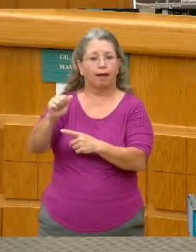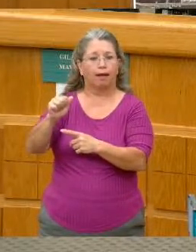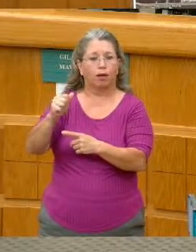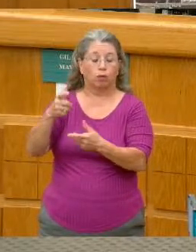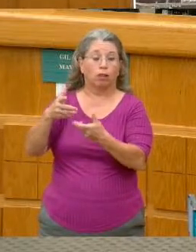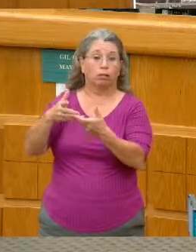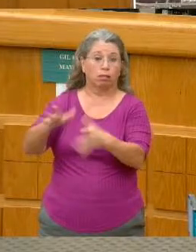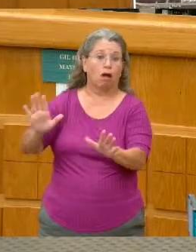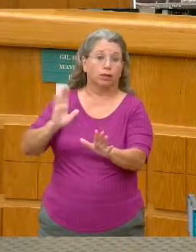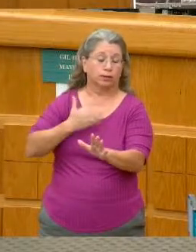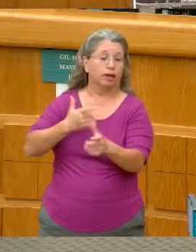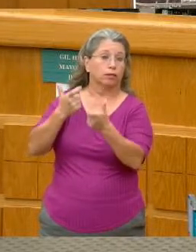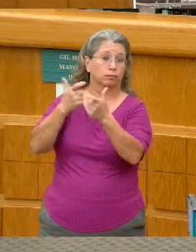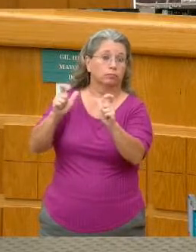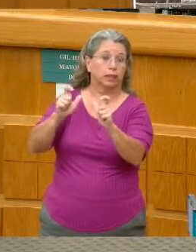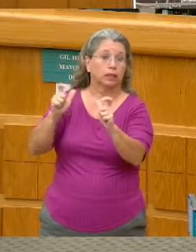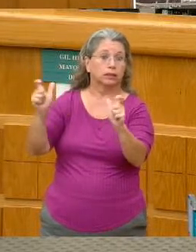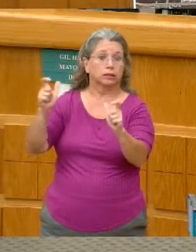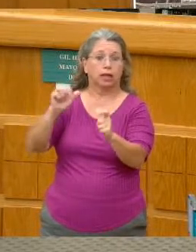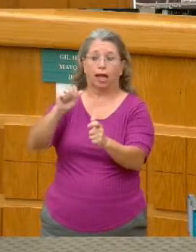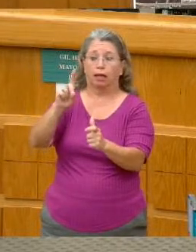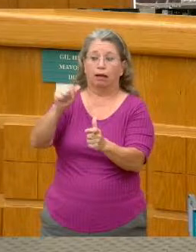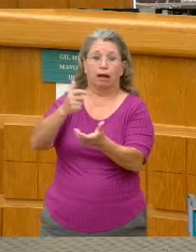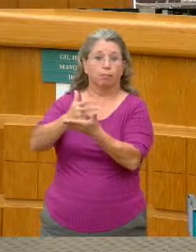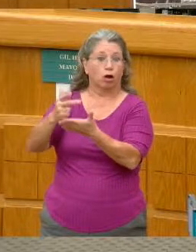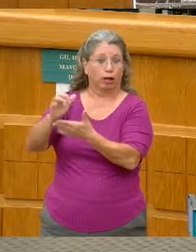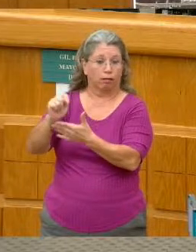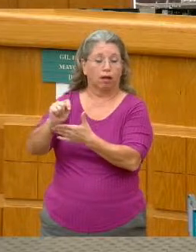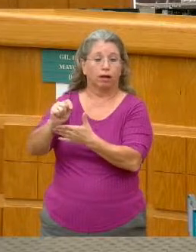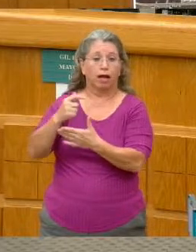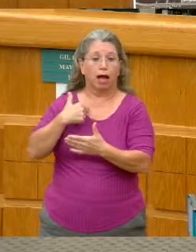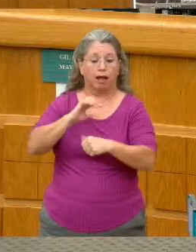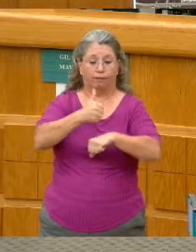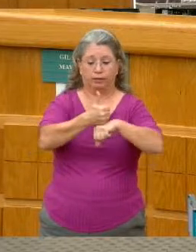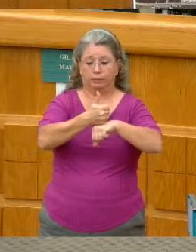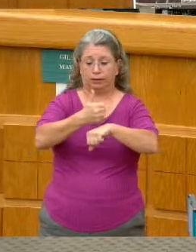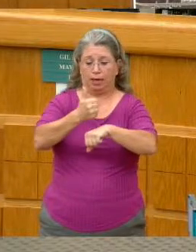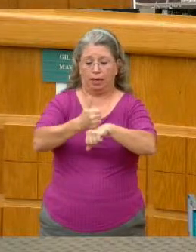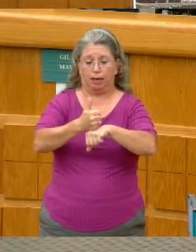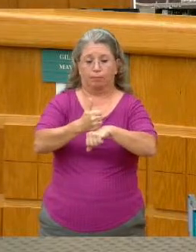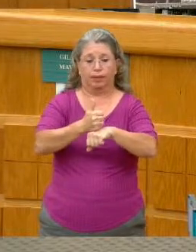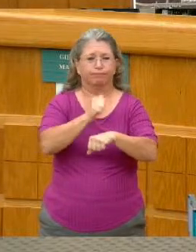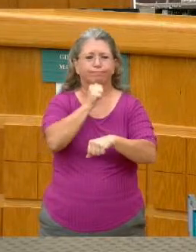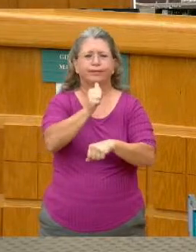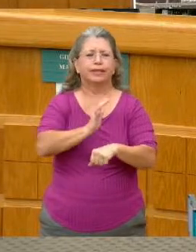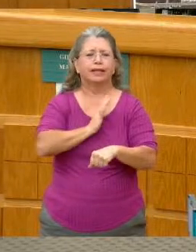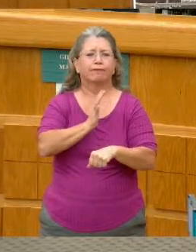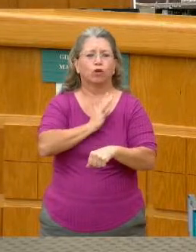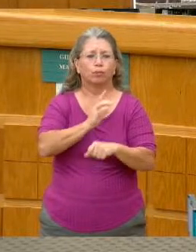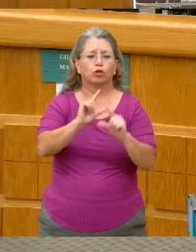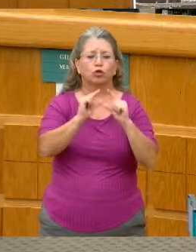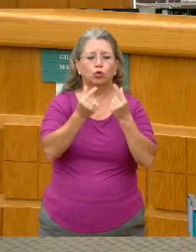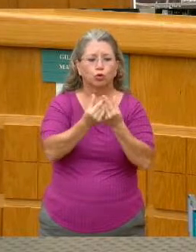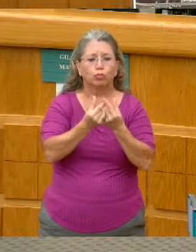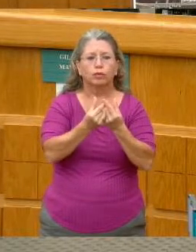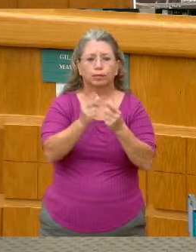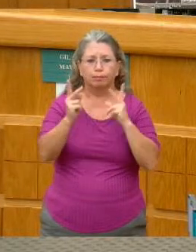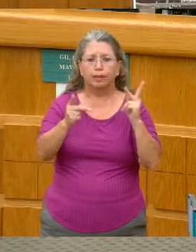I have formed an informal working group of stakeholders beach